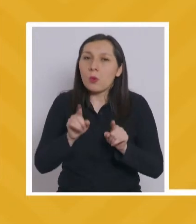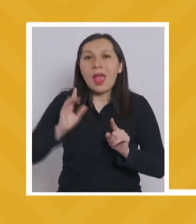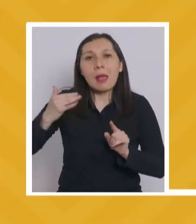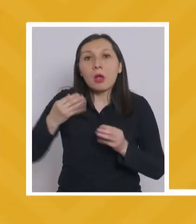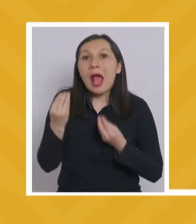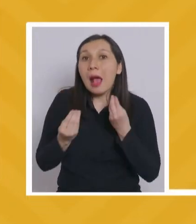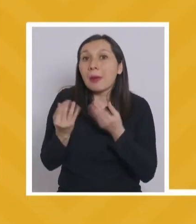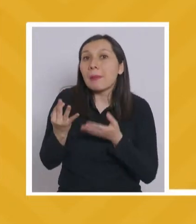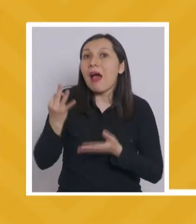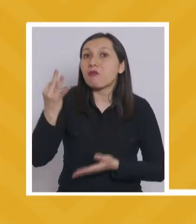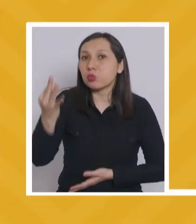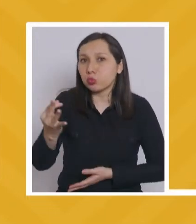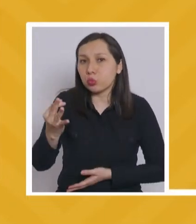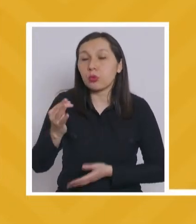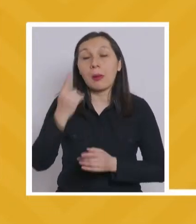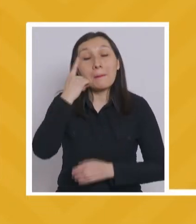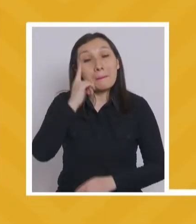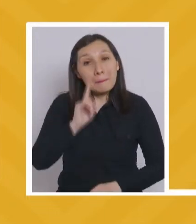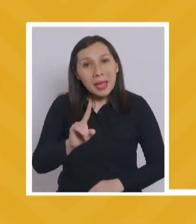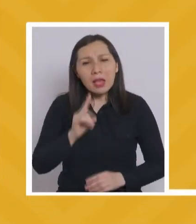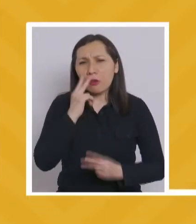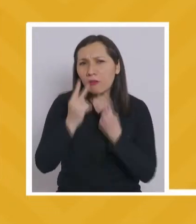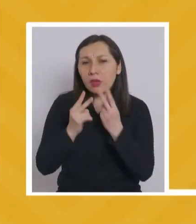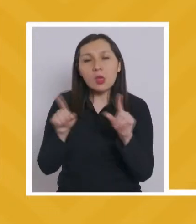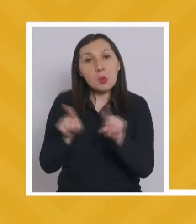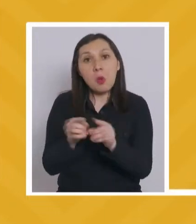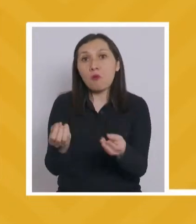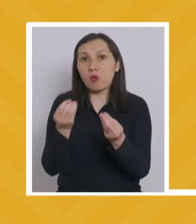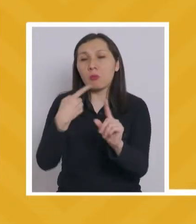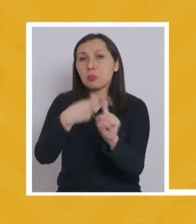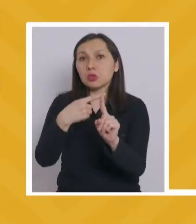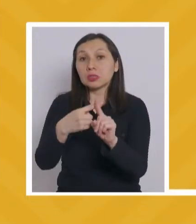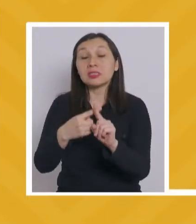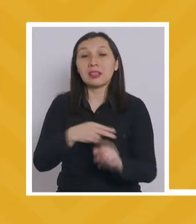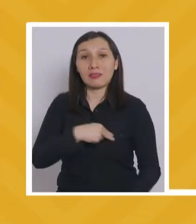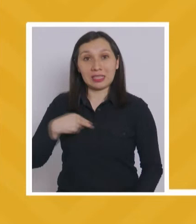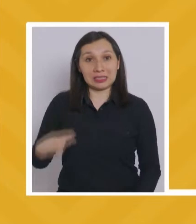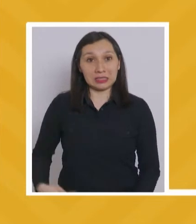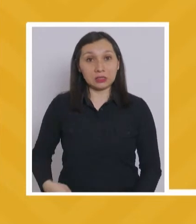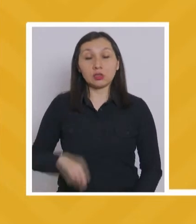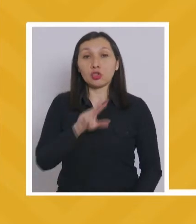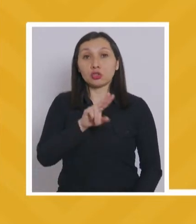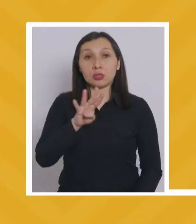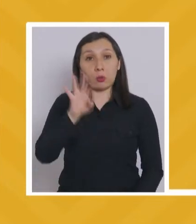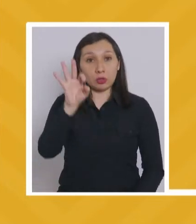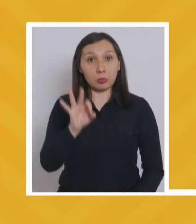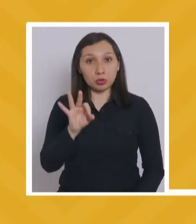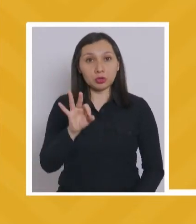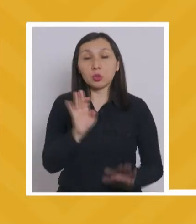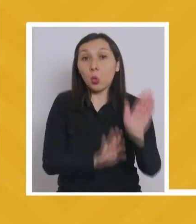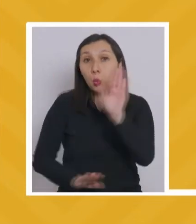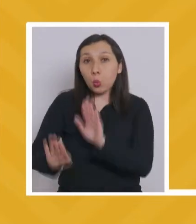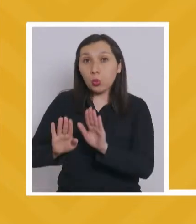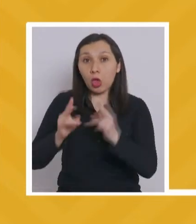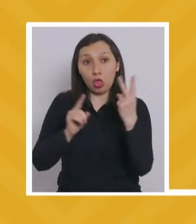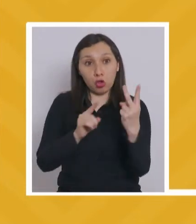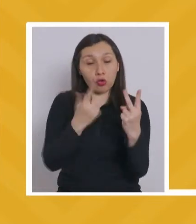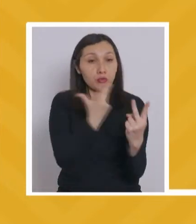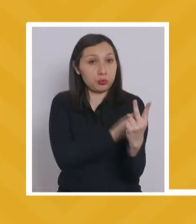certain uncertainty here, and it is important to see what will happen in the future. But the trend is positive, and Sinovac goes